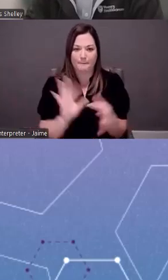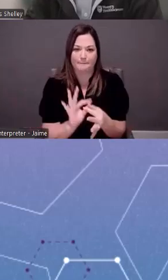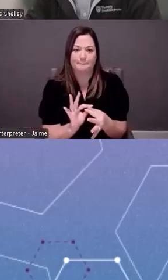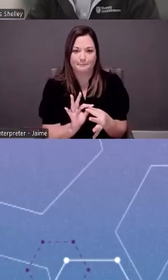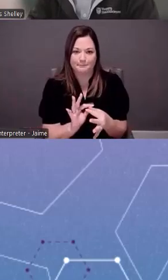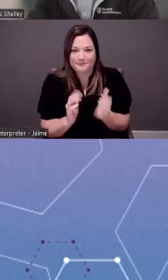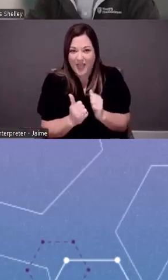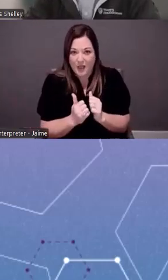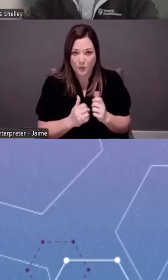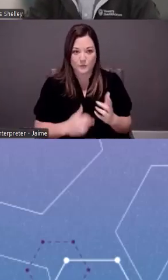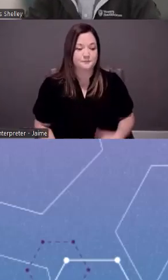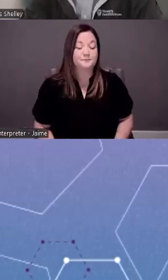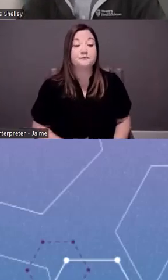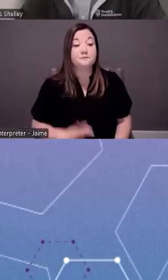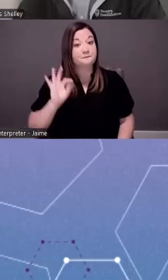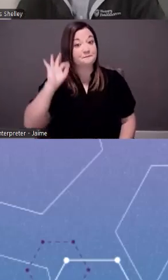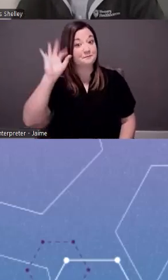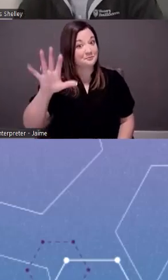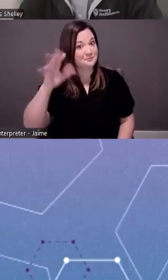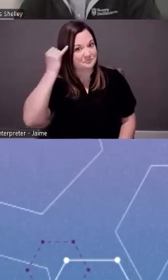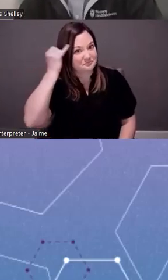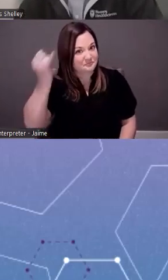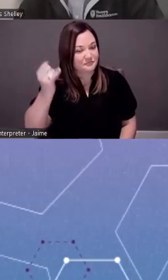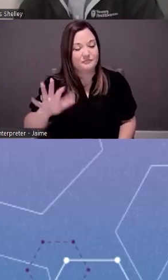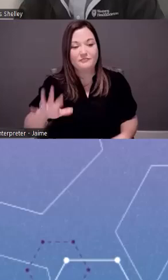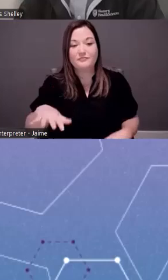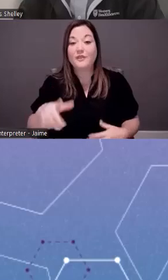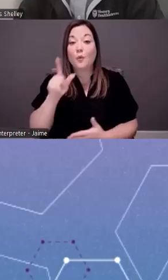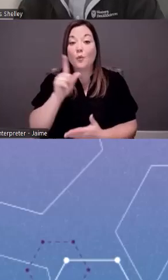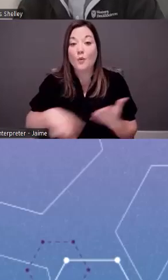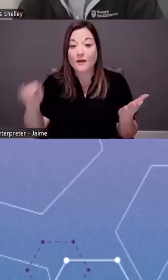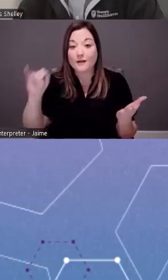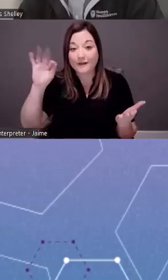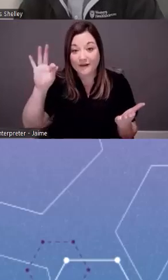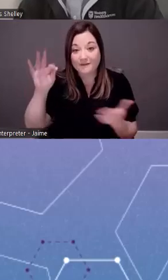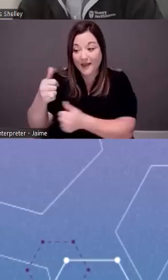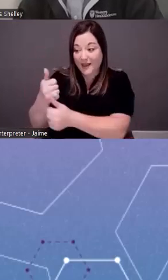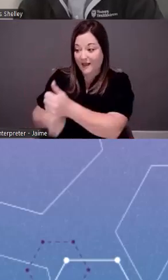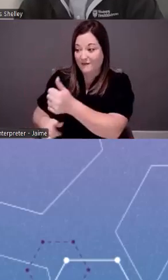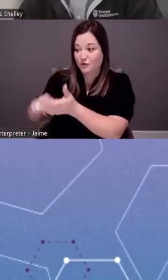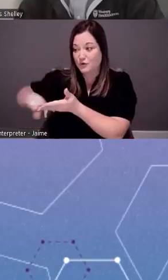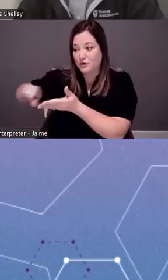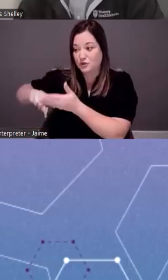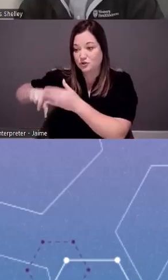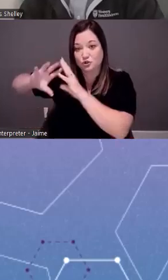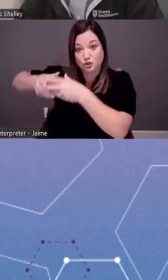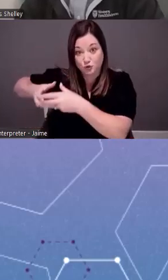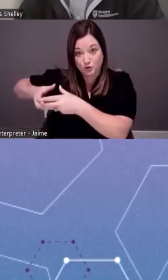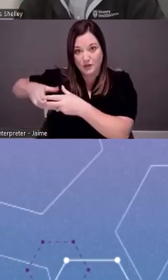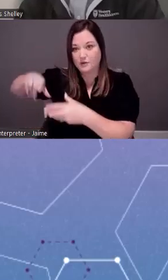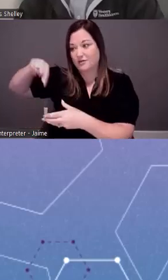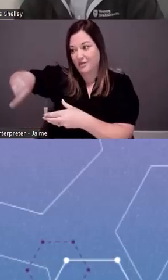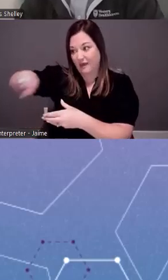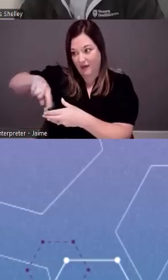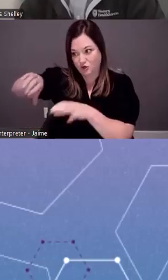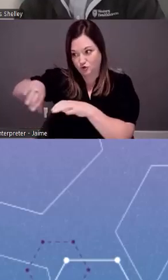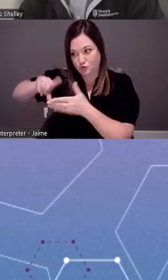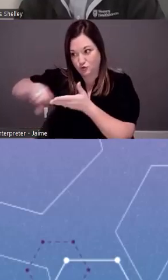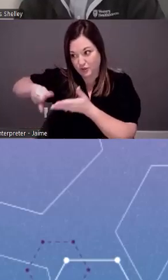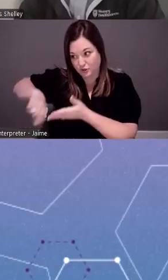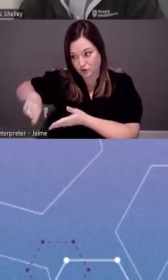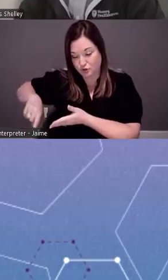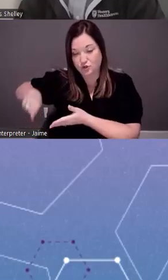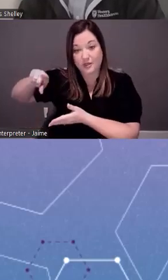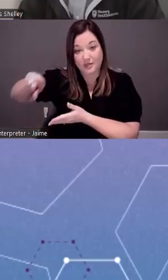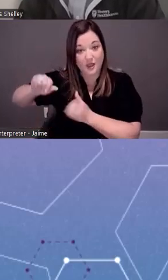And so our idea was, well, what if every research unit, what if every group of people doing research could have their own kind